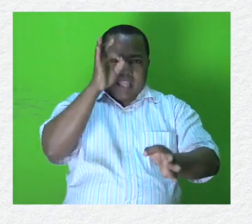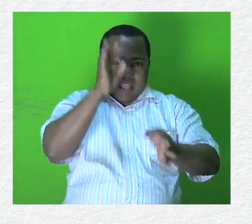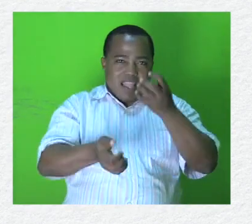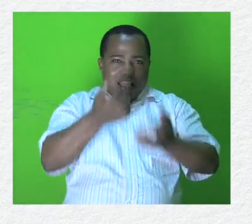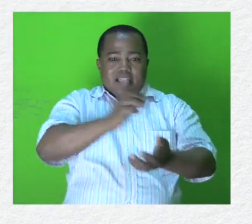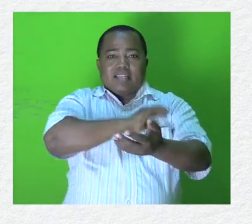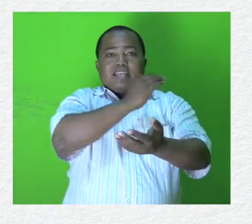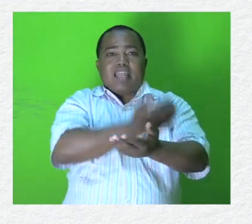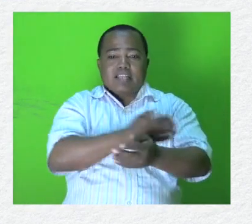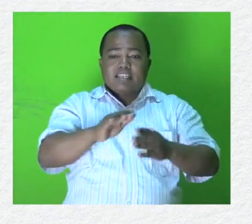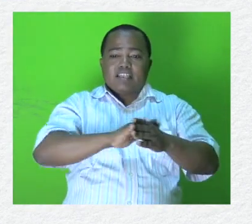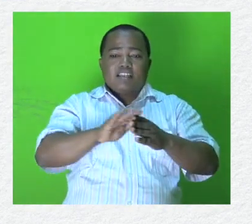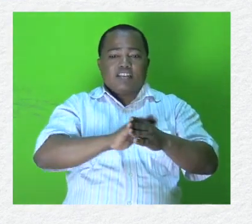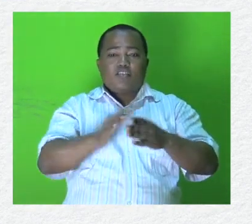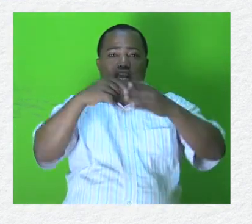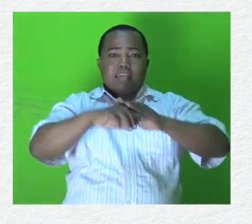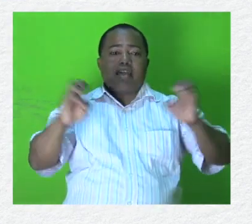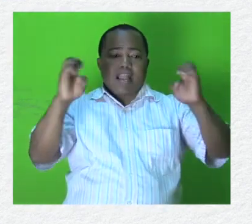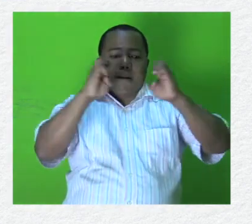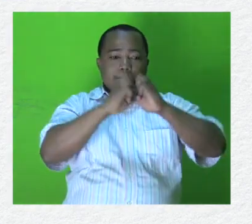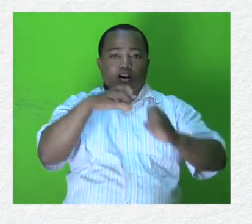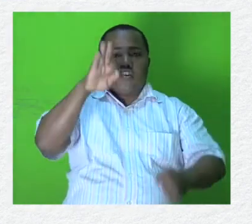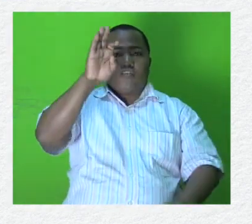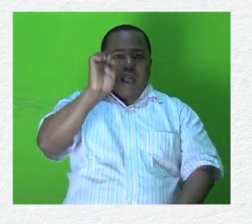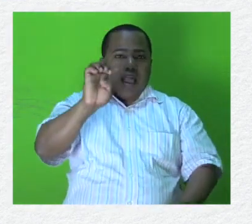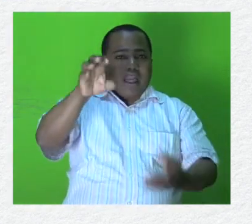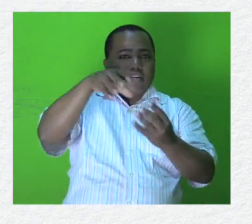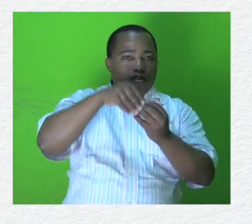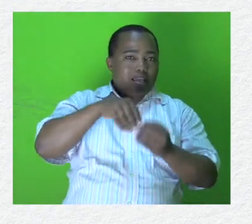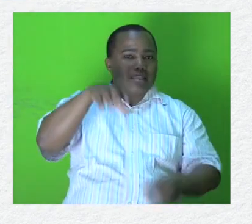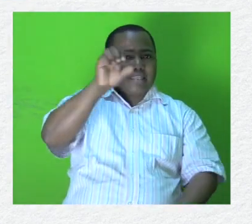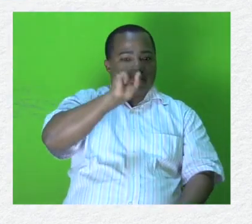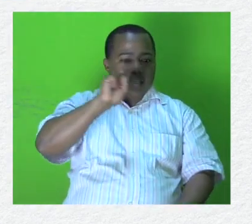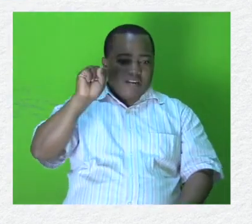heat energy is used to make compound of iron and sulfur.